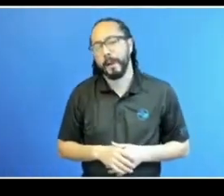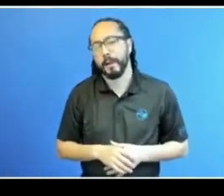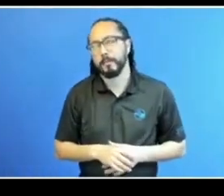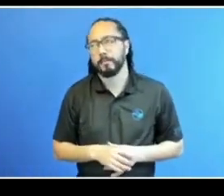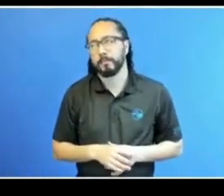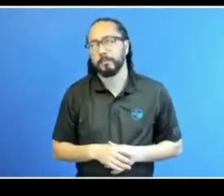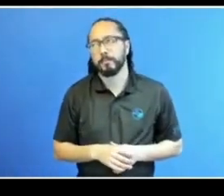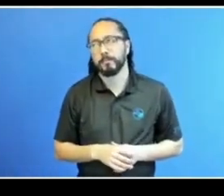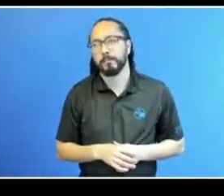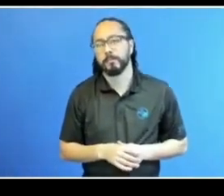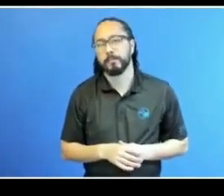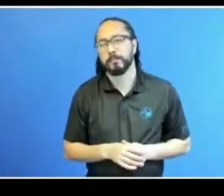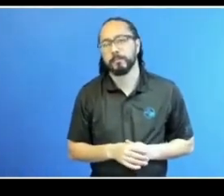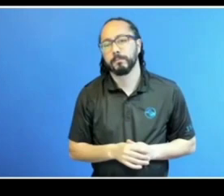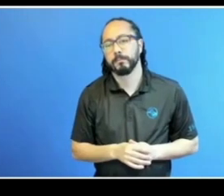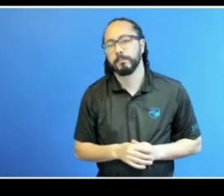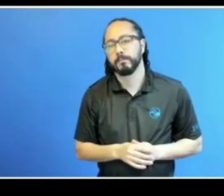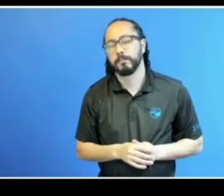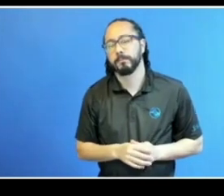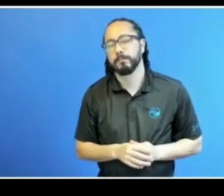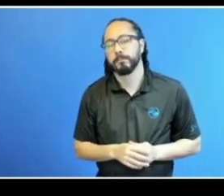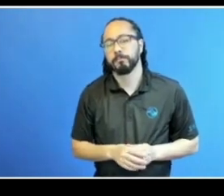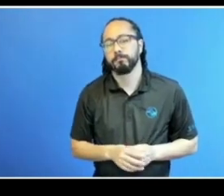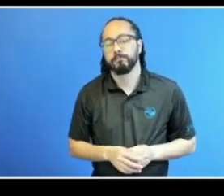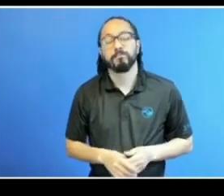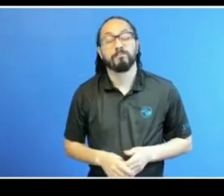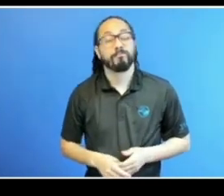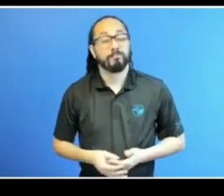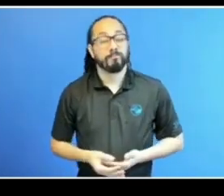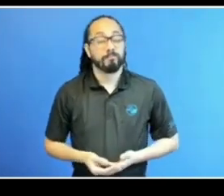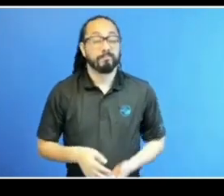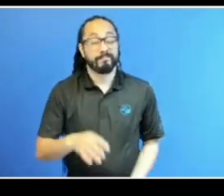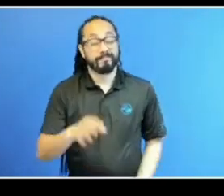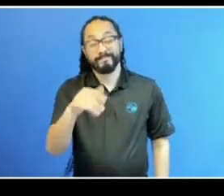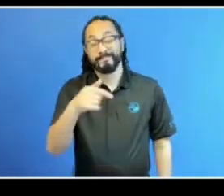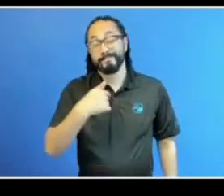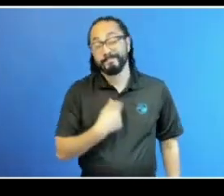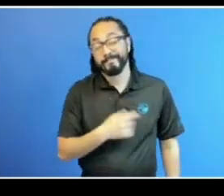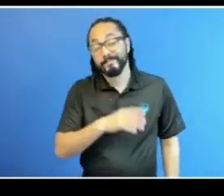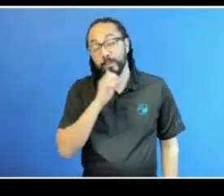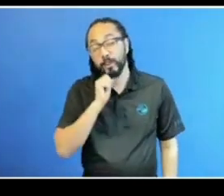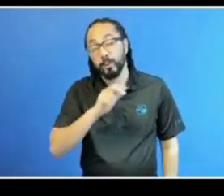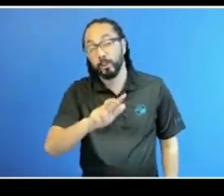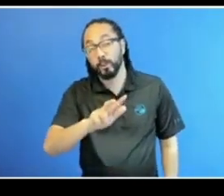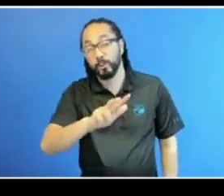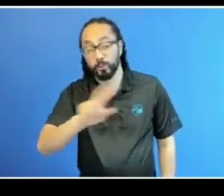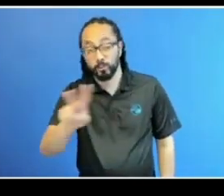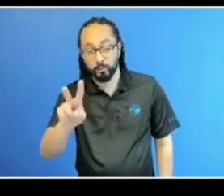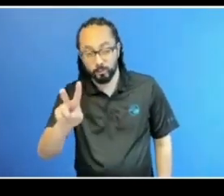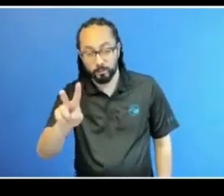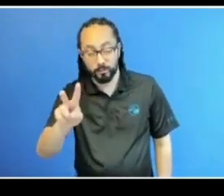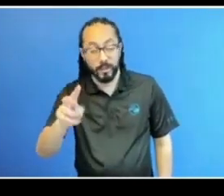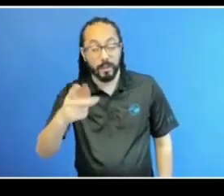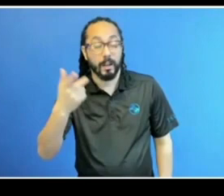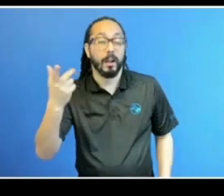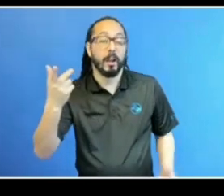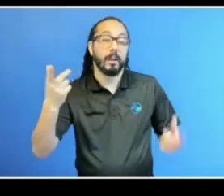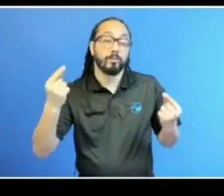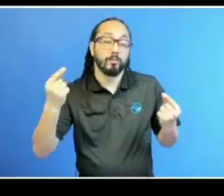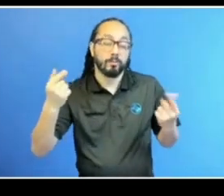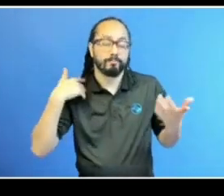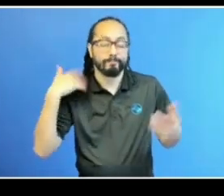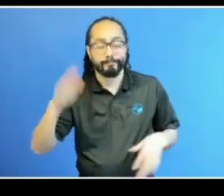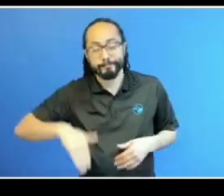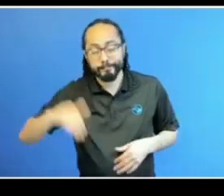I'm 32, and the way I grew up was acknowledging global warming and